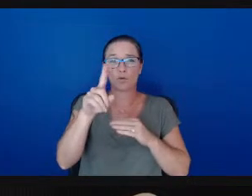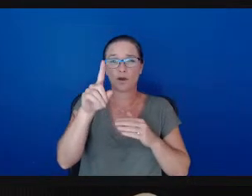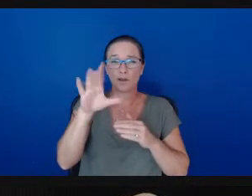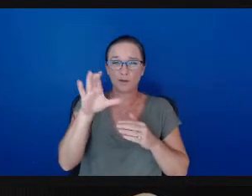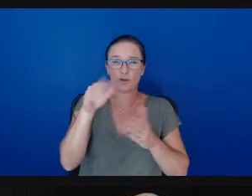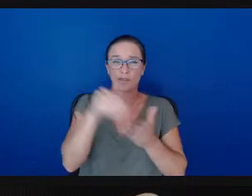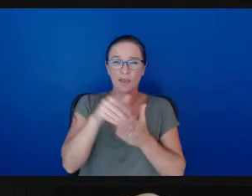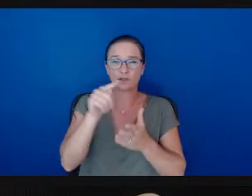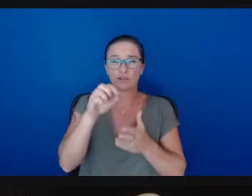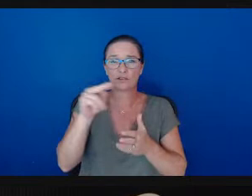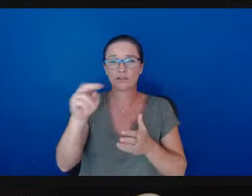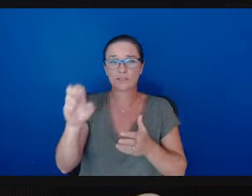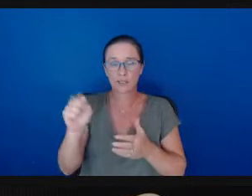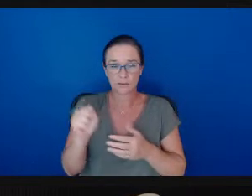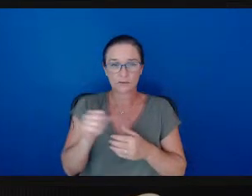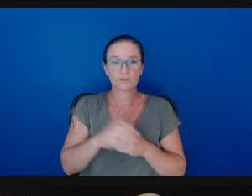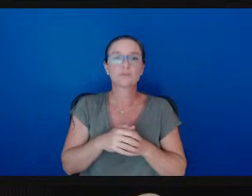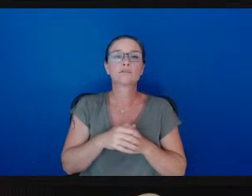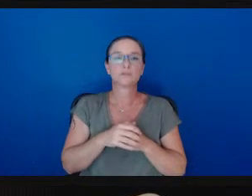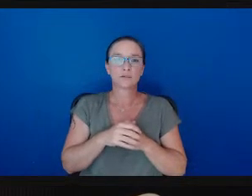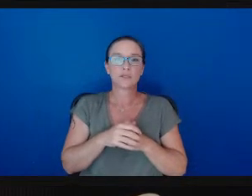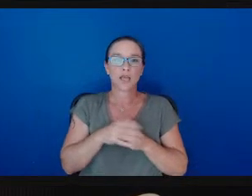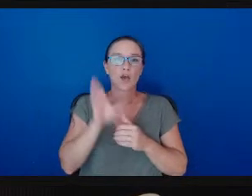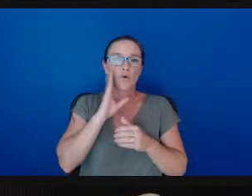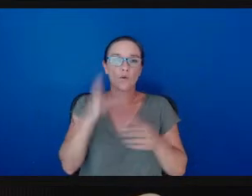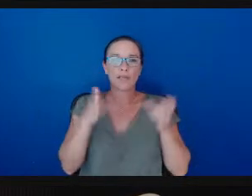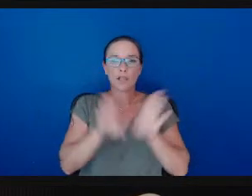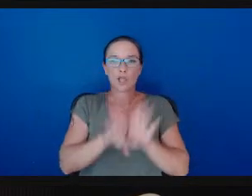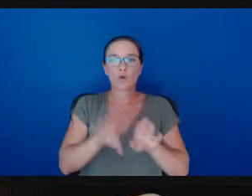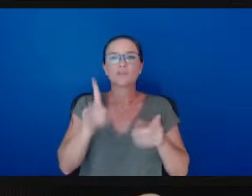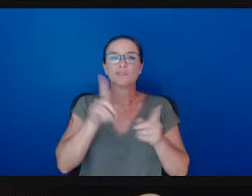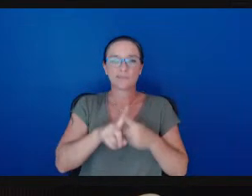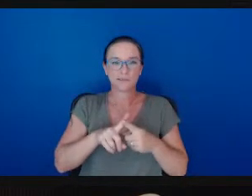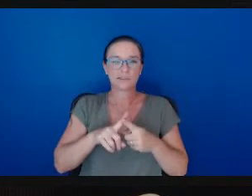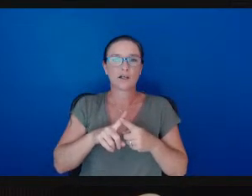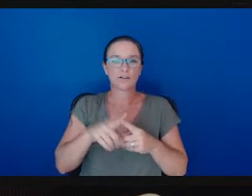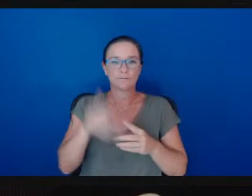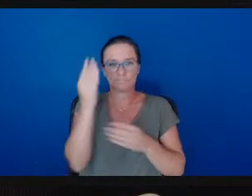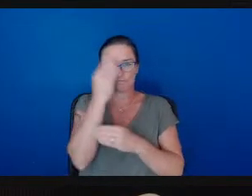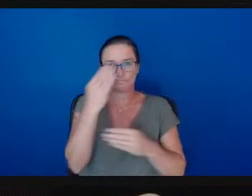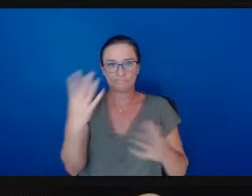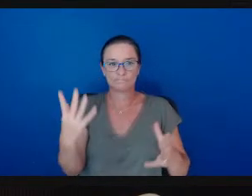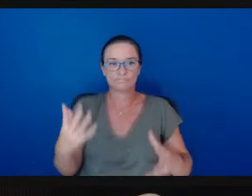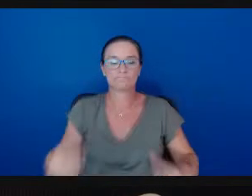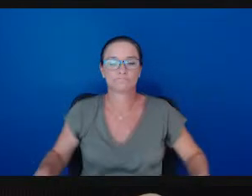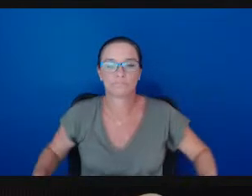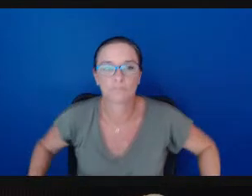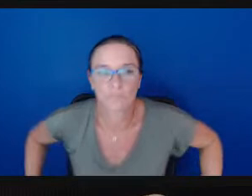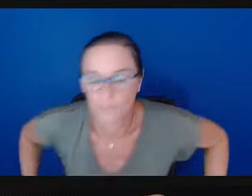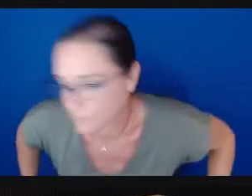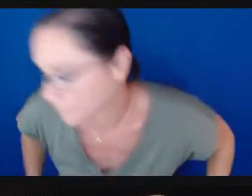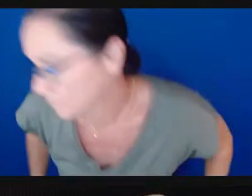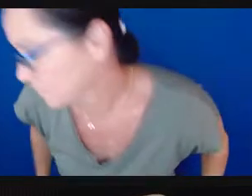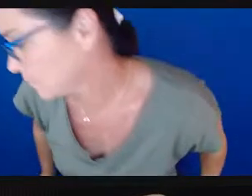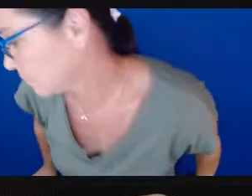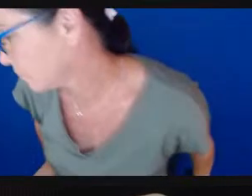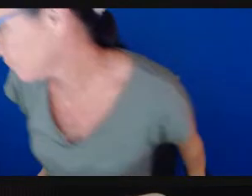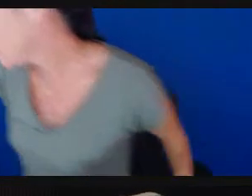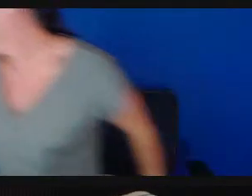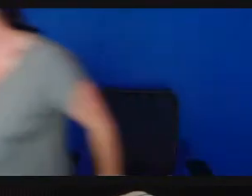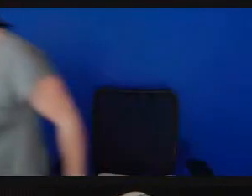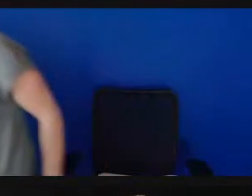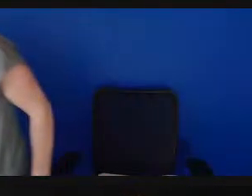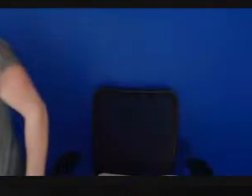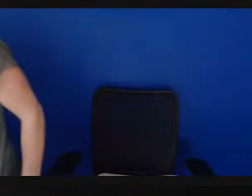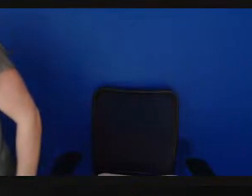it is safe to reopen. So that's why you'll have to ask to see when they deem that to be the case. They note optimal viewing in Lava